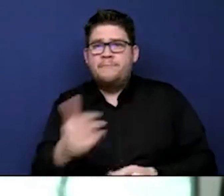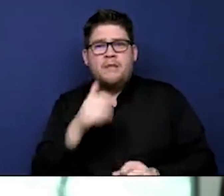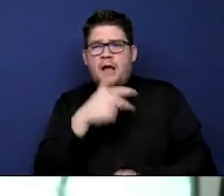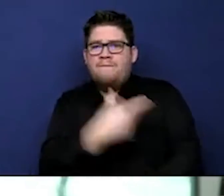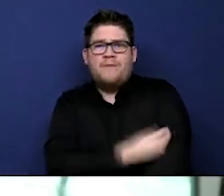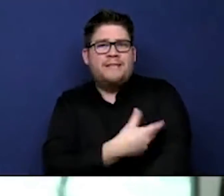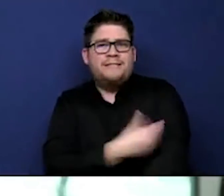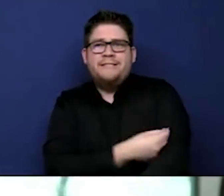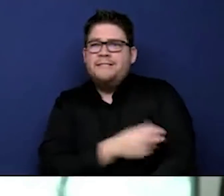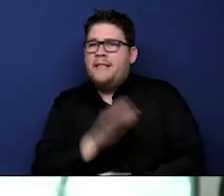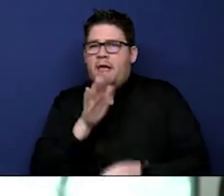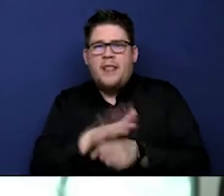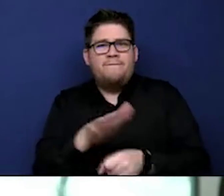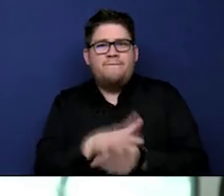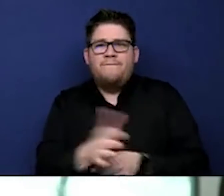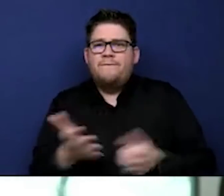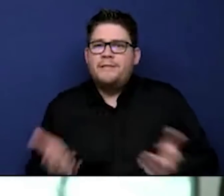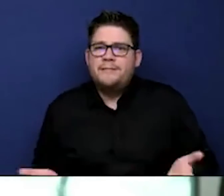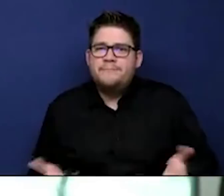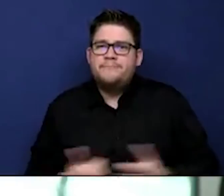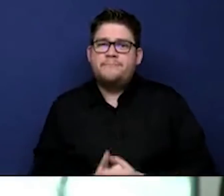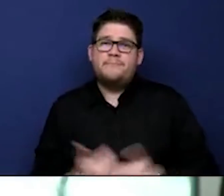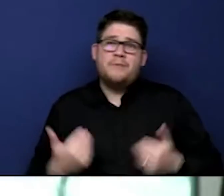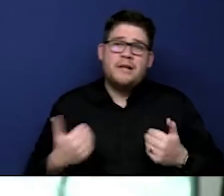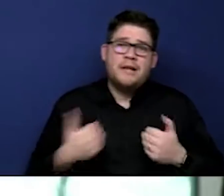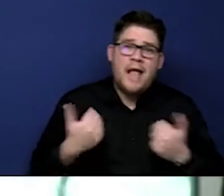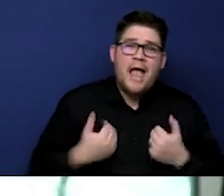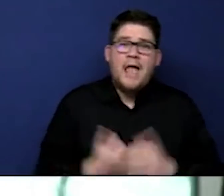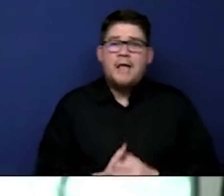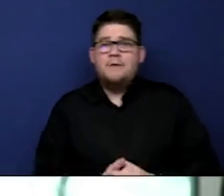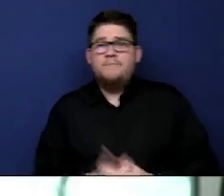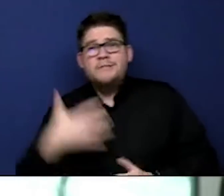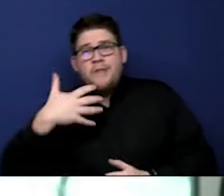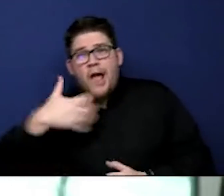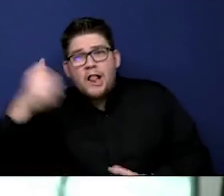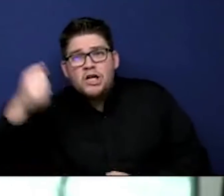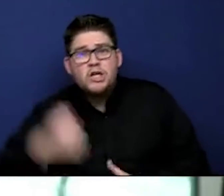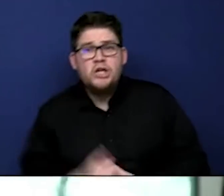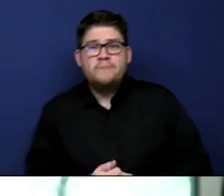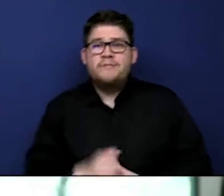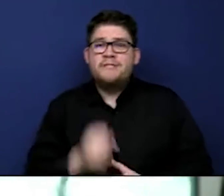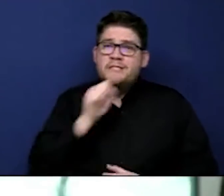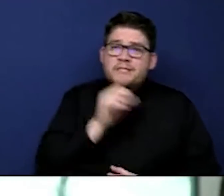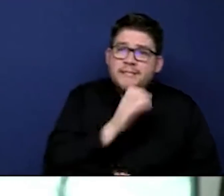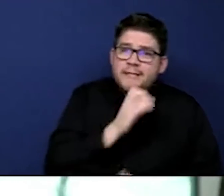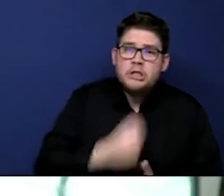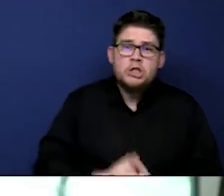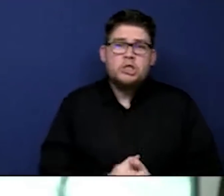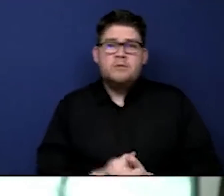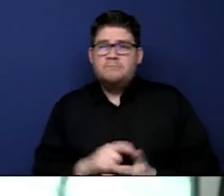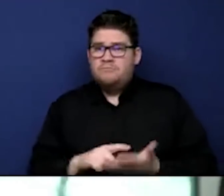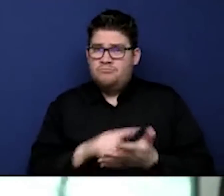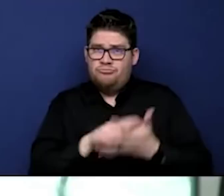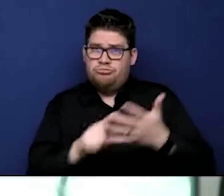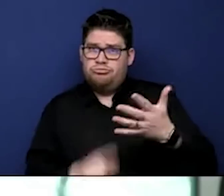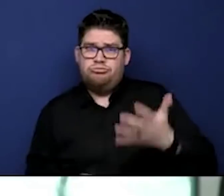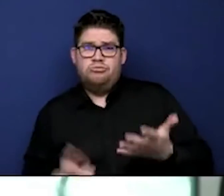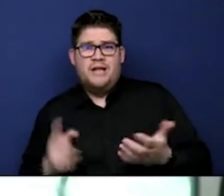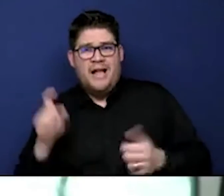people around us, our elders, our seniors, with vaccines to keep our communities safe right